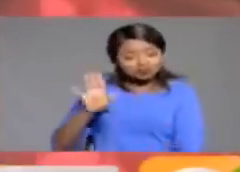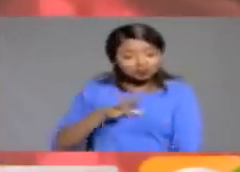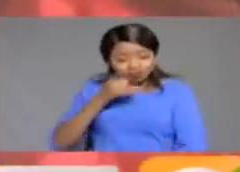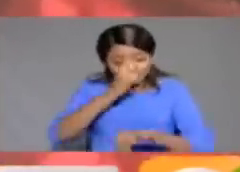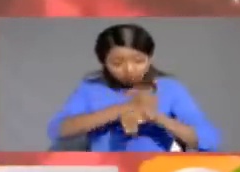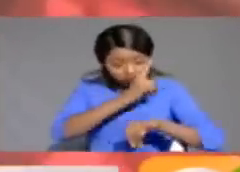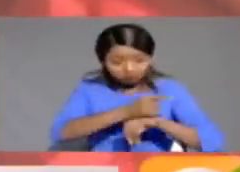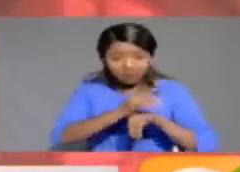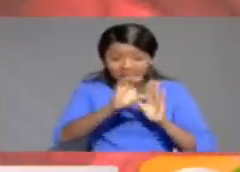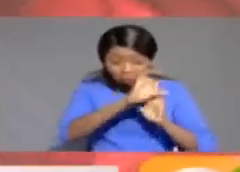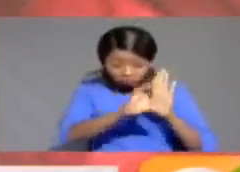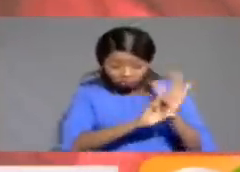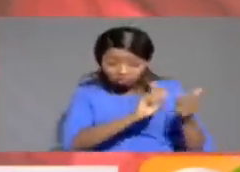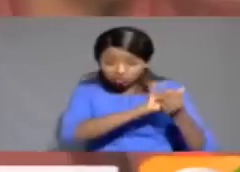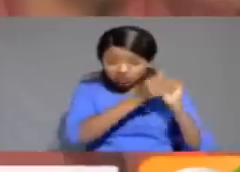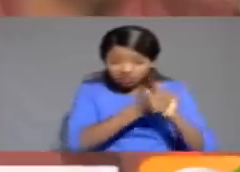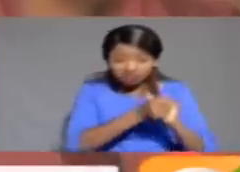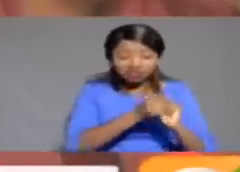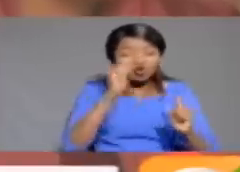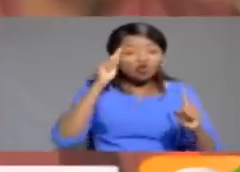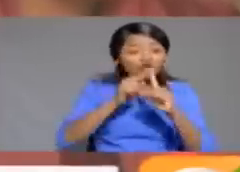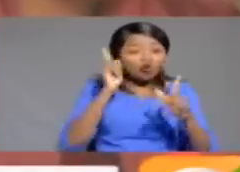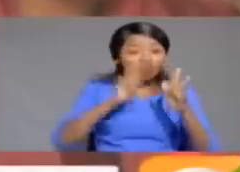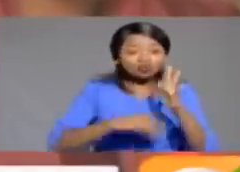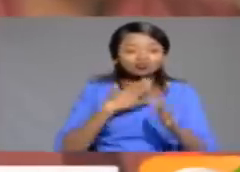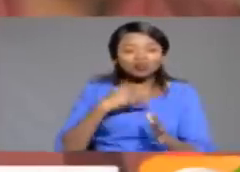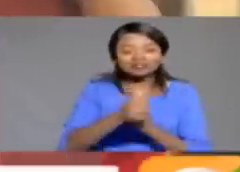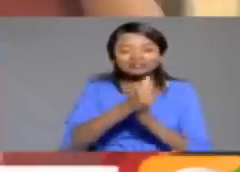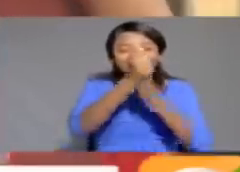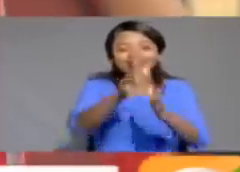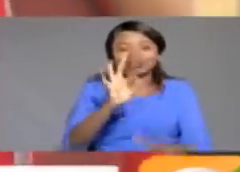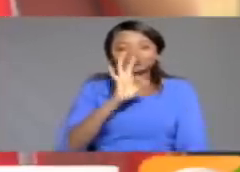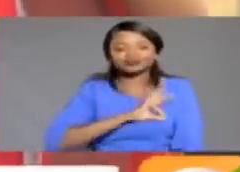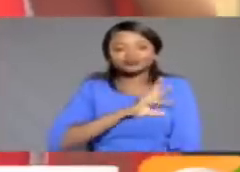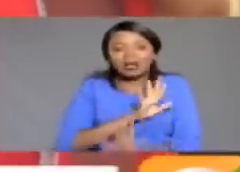the constitution to reward political losers to leadership positions.